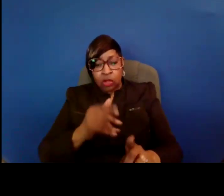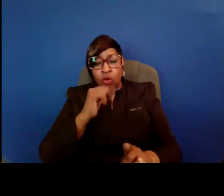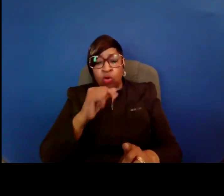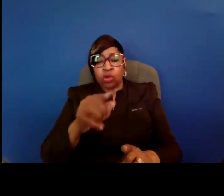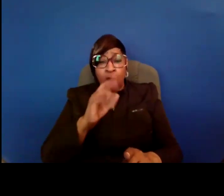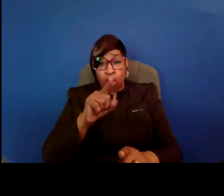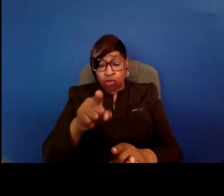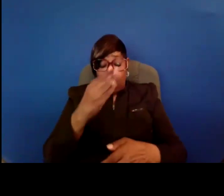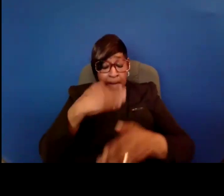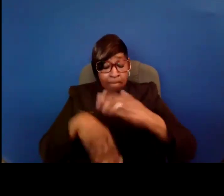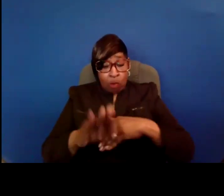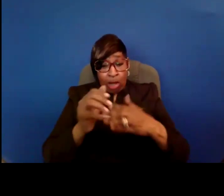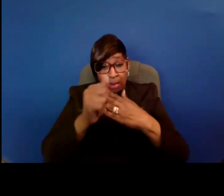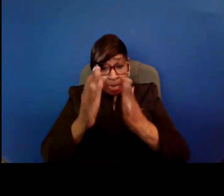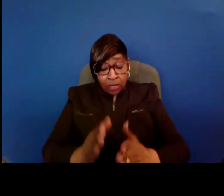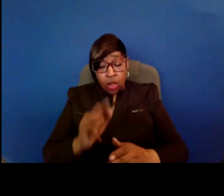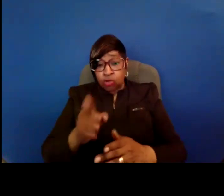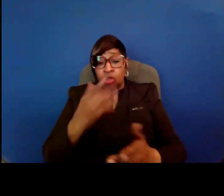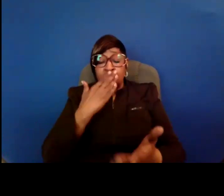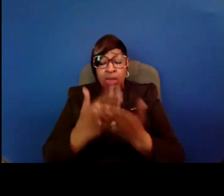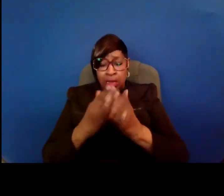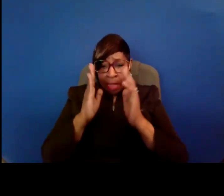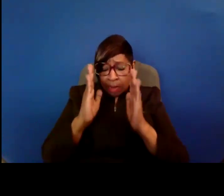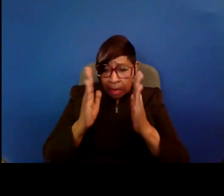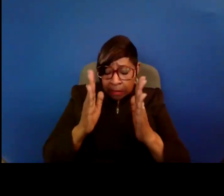born leader? Are you good at listening?